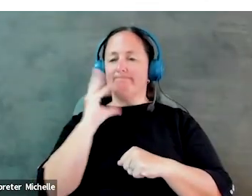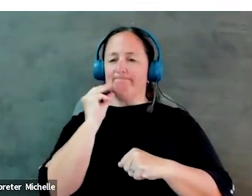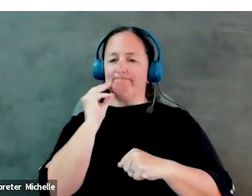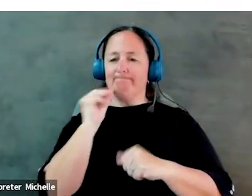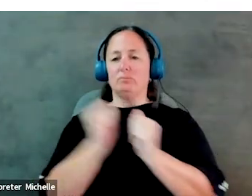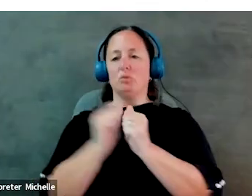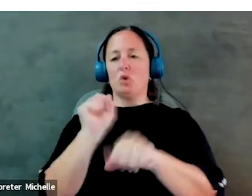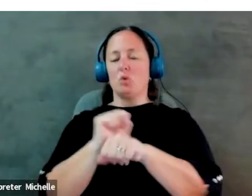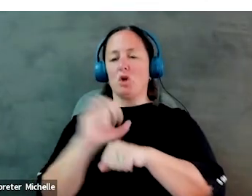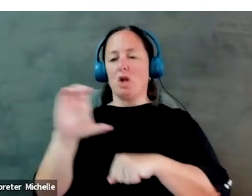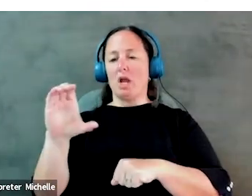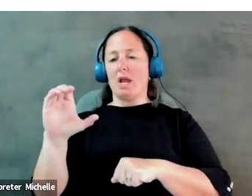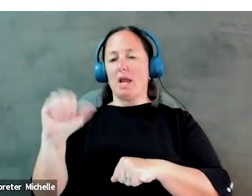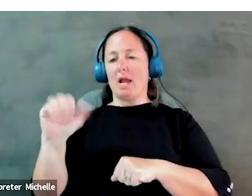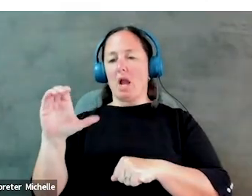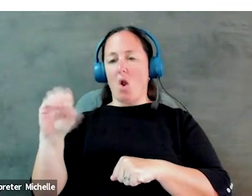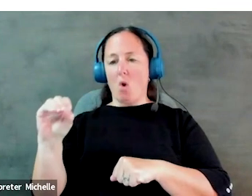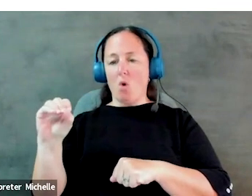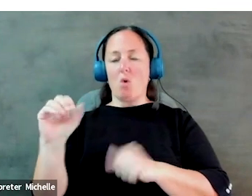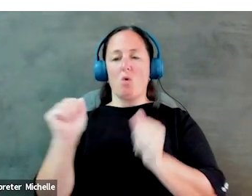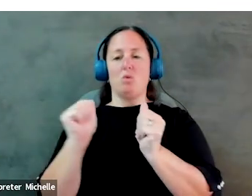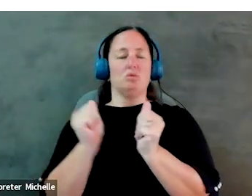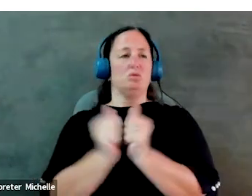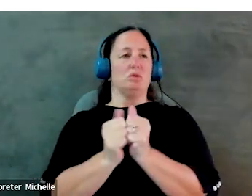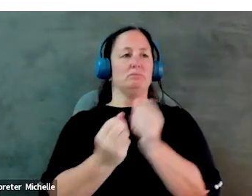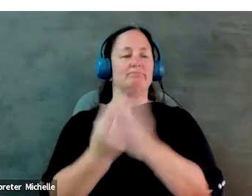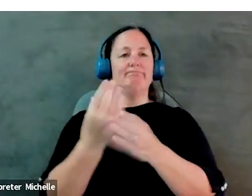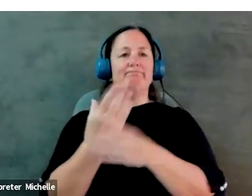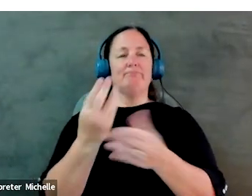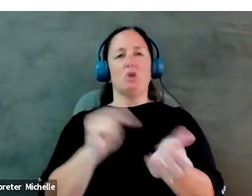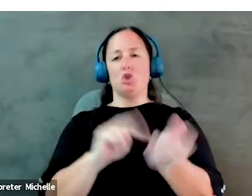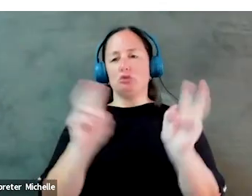cocoa in nurseries, in genetic improvements,